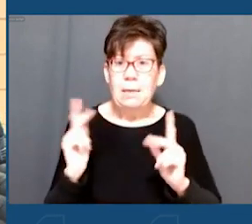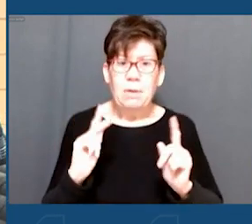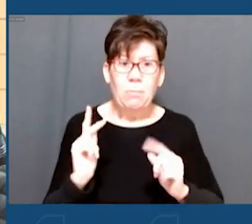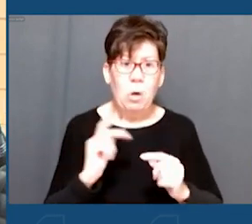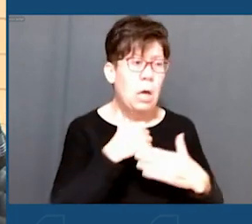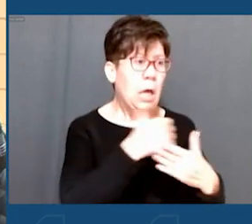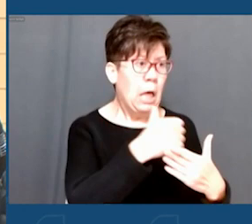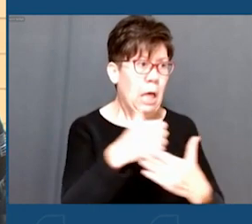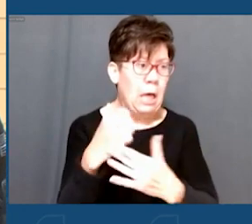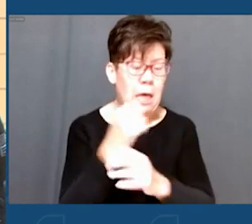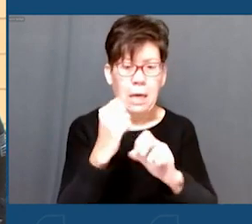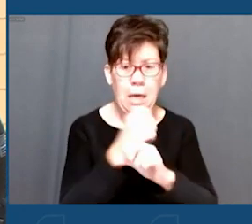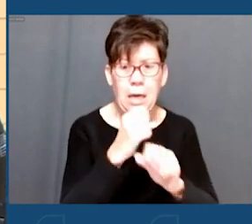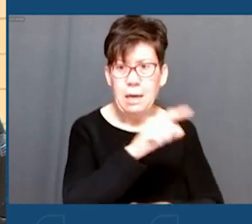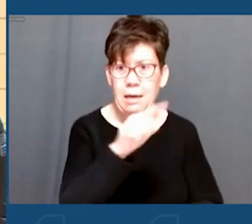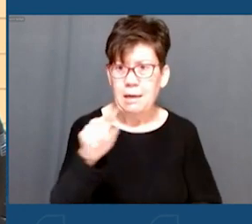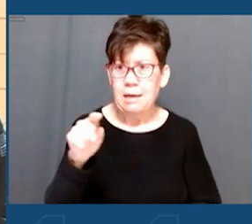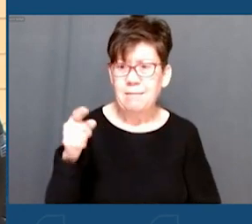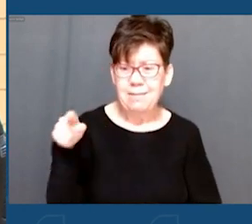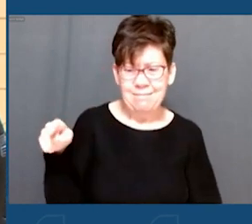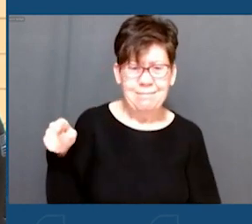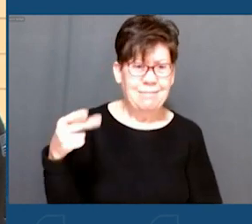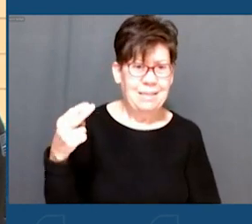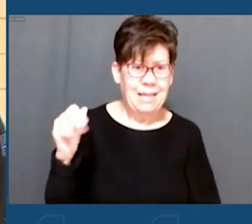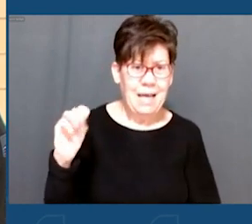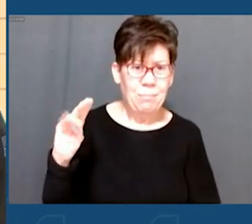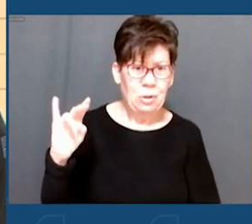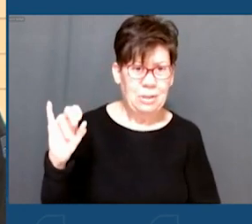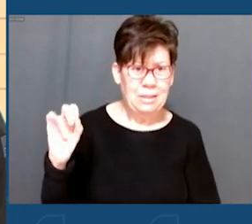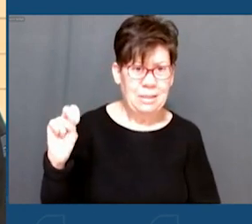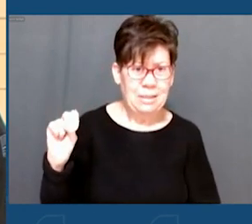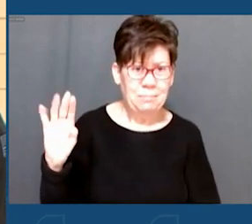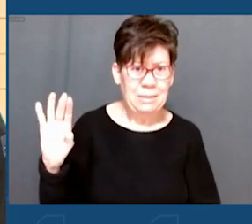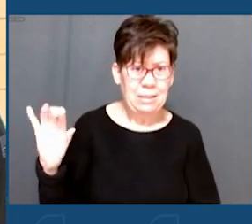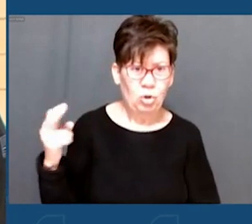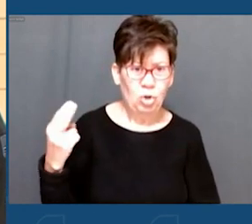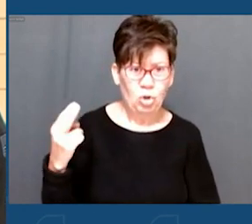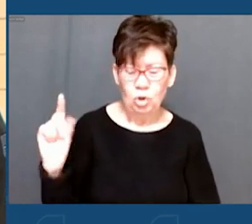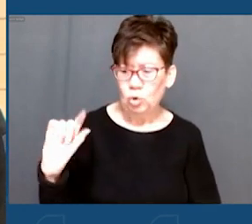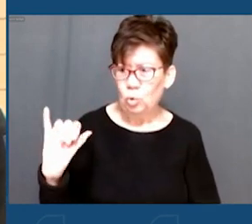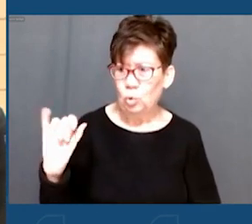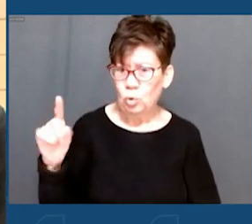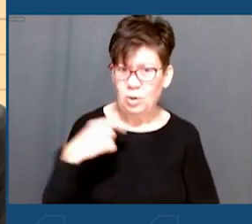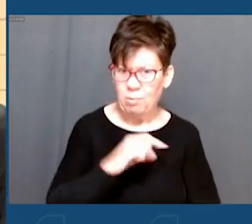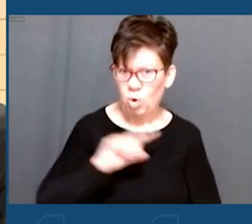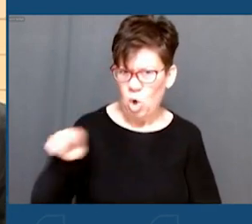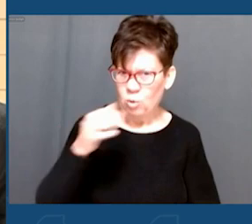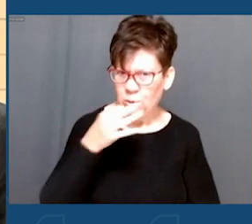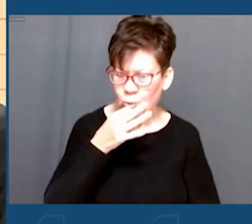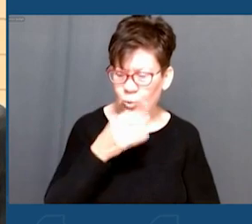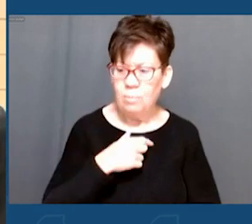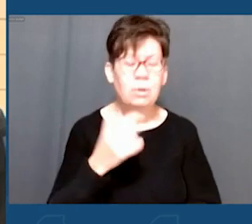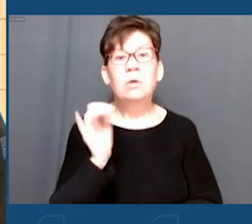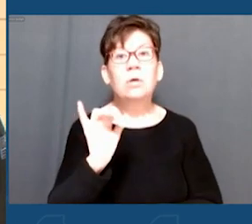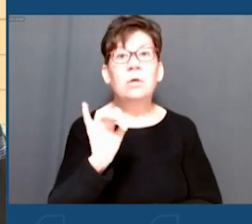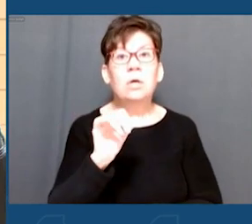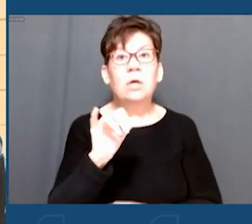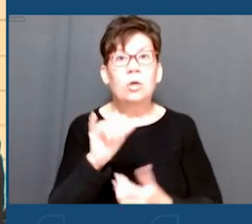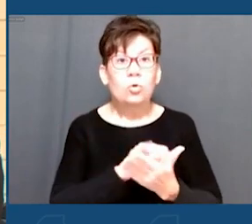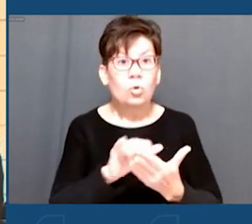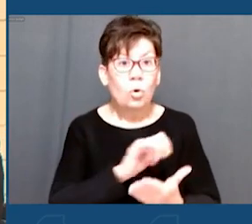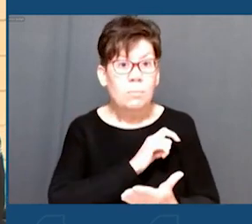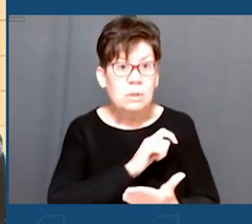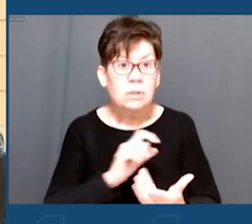Beach. I'm on my way to Hamilton Beach after this, but I want to thank the first responders from the NYPD, EMS, all of those who were